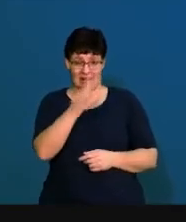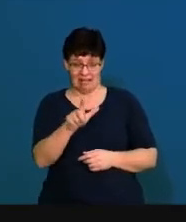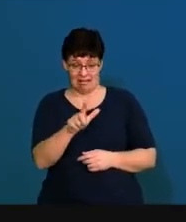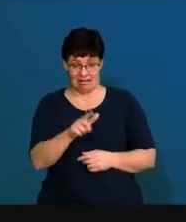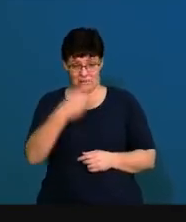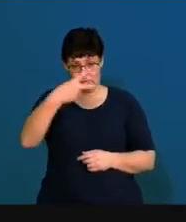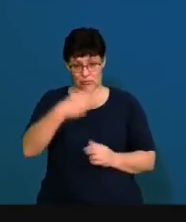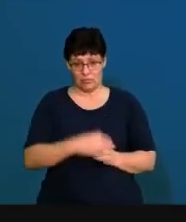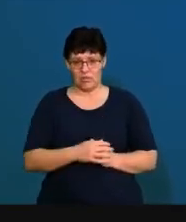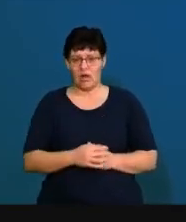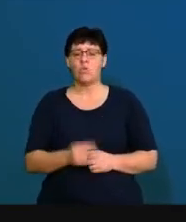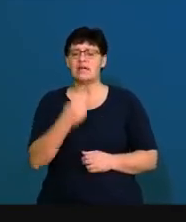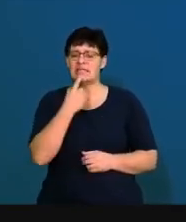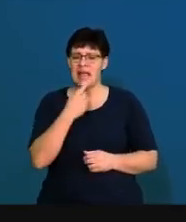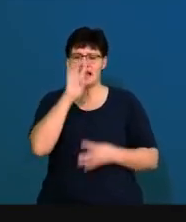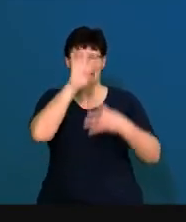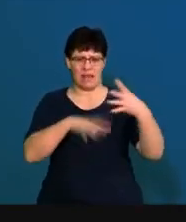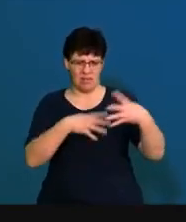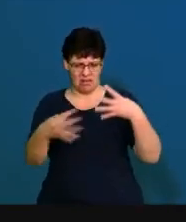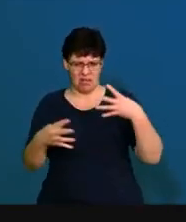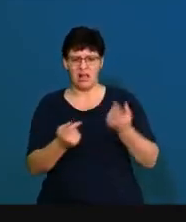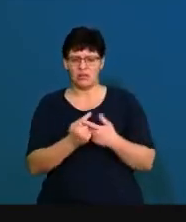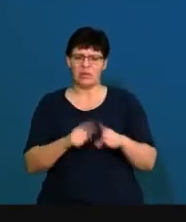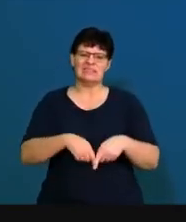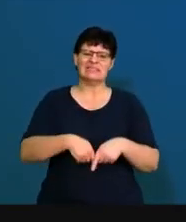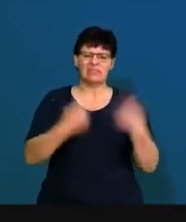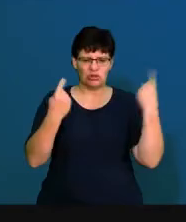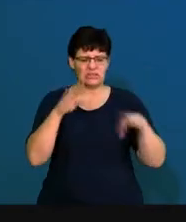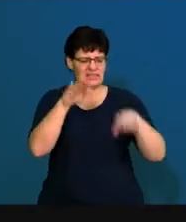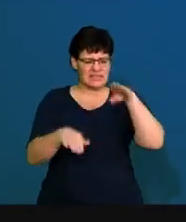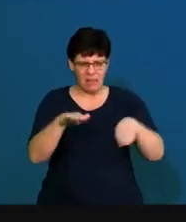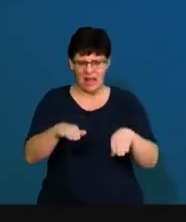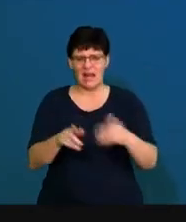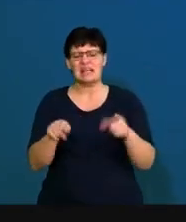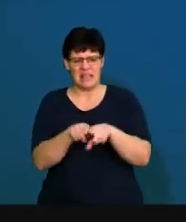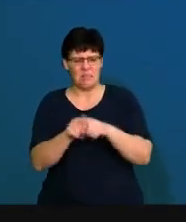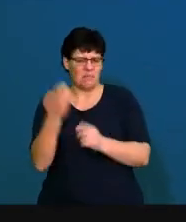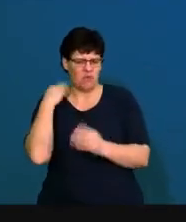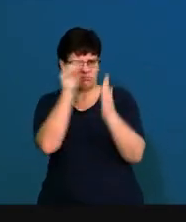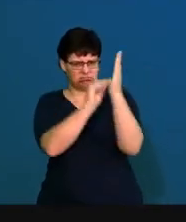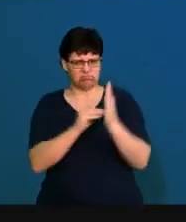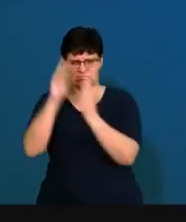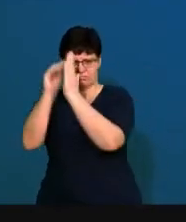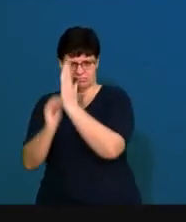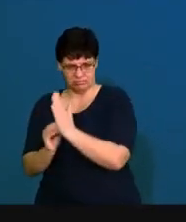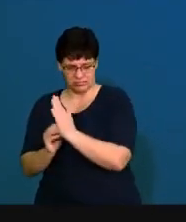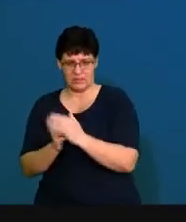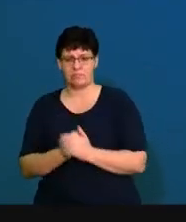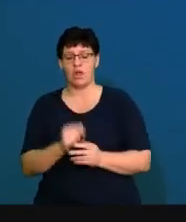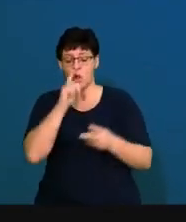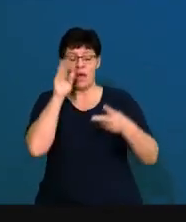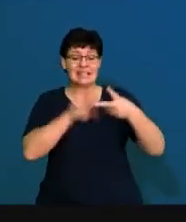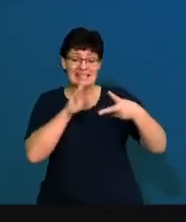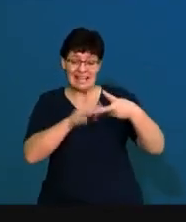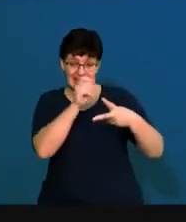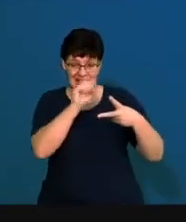cells. We spoke about the table for showing differences and similarities. Now, by looking at the